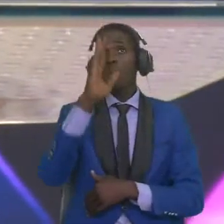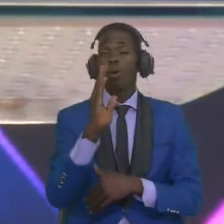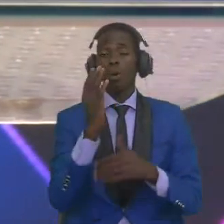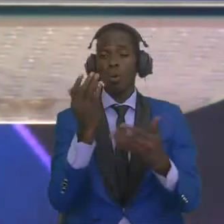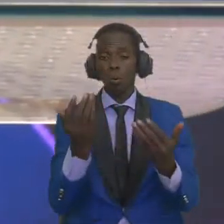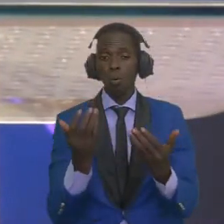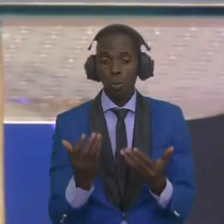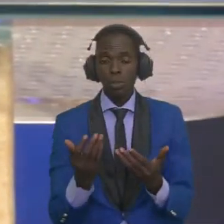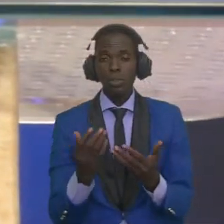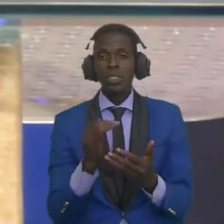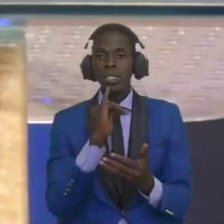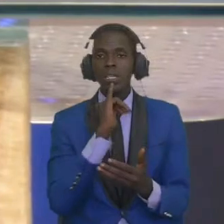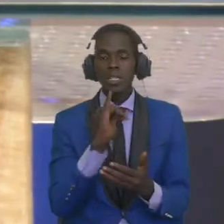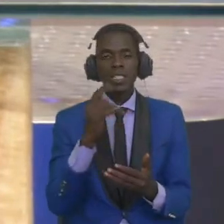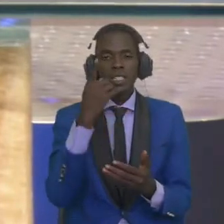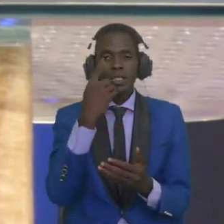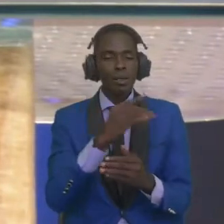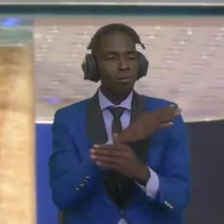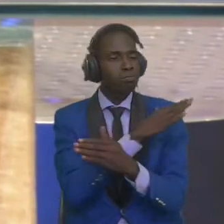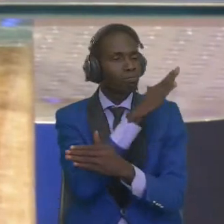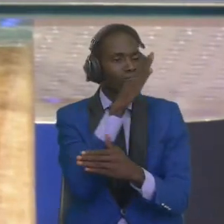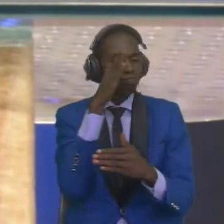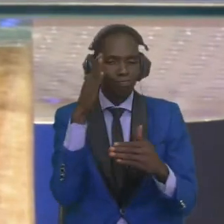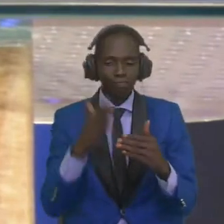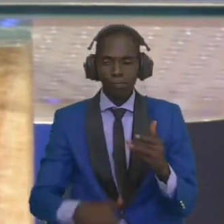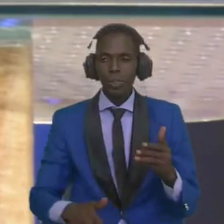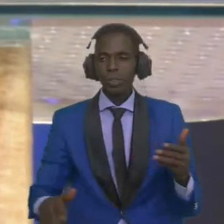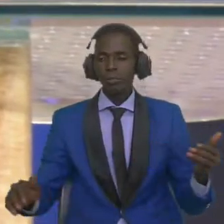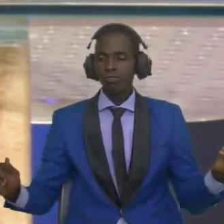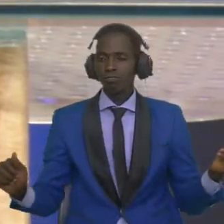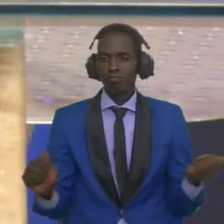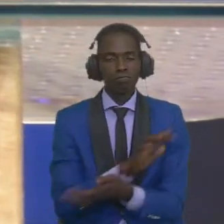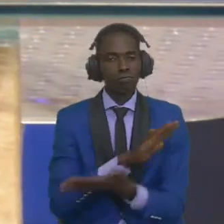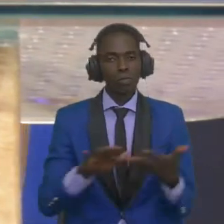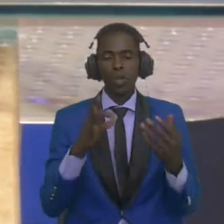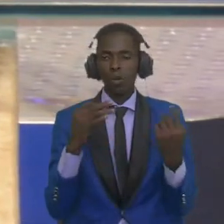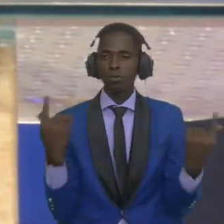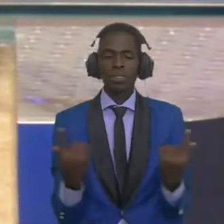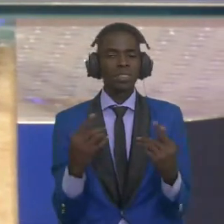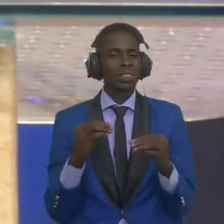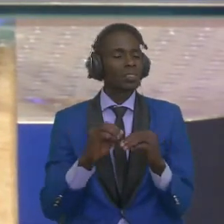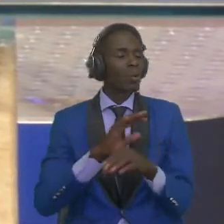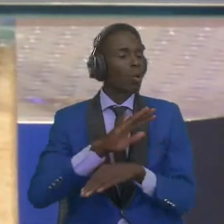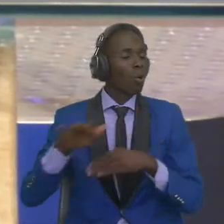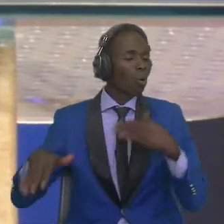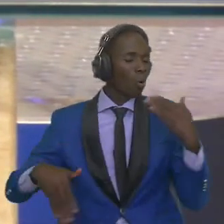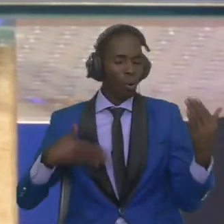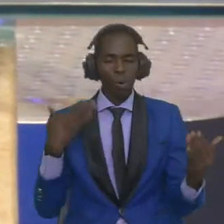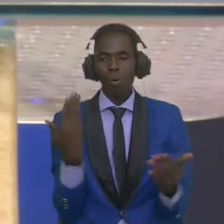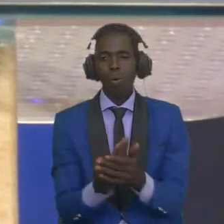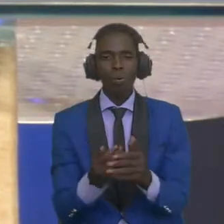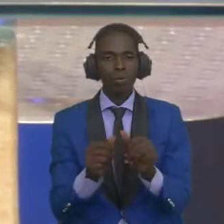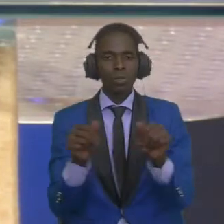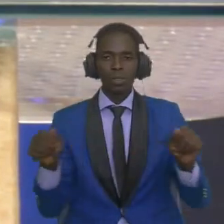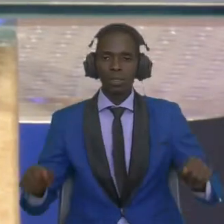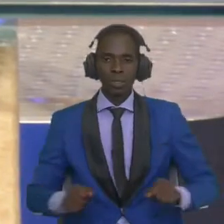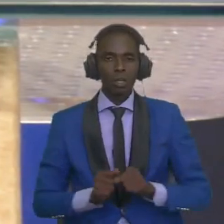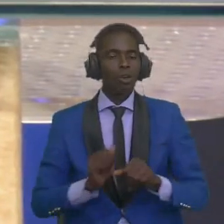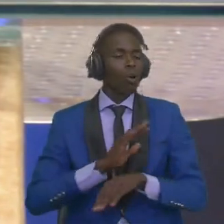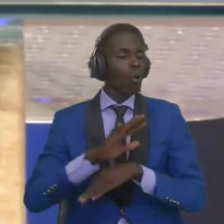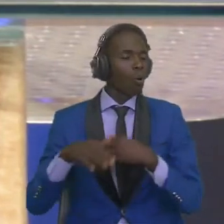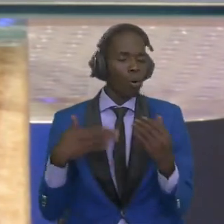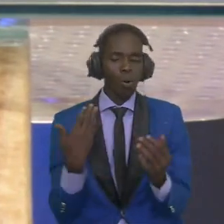total destruction of sin in every form, of every shape, of